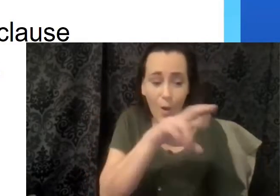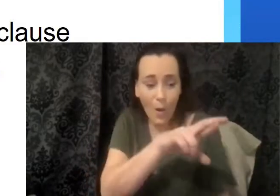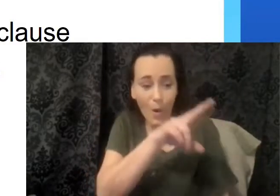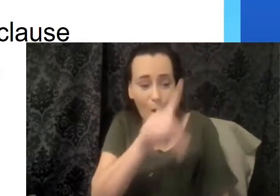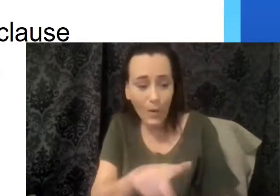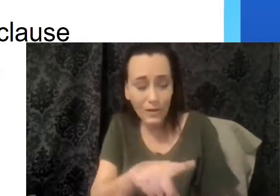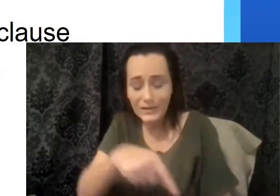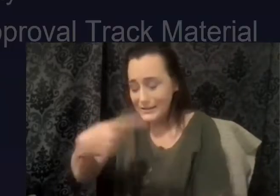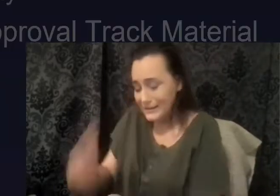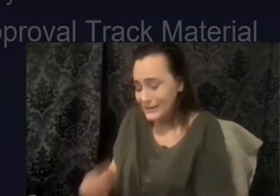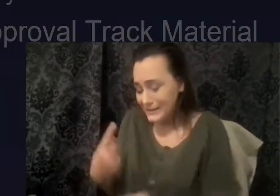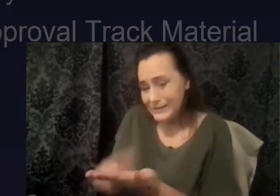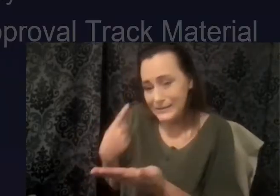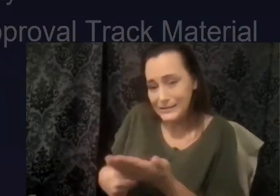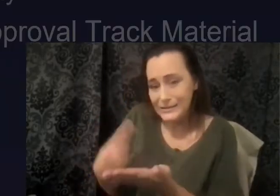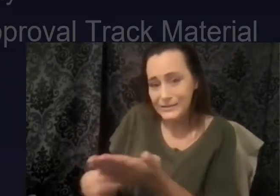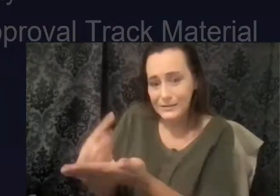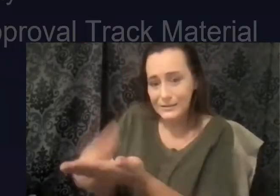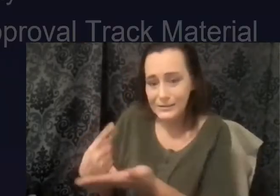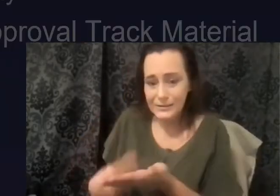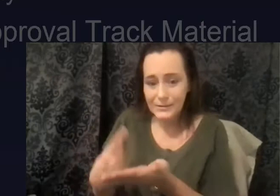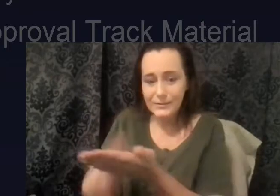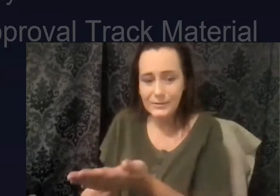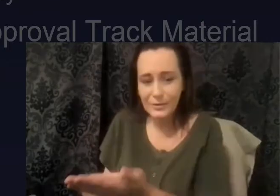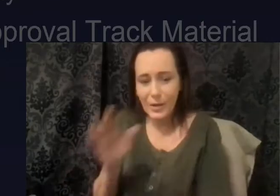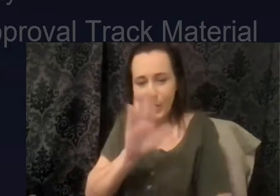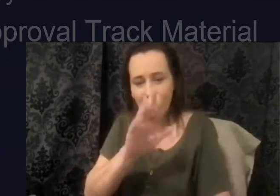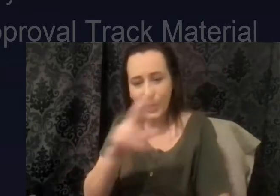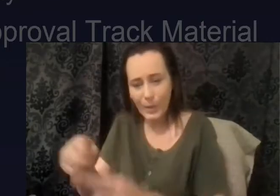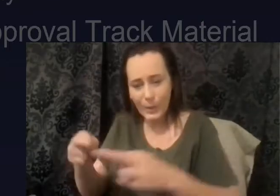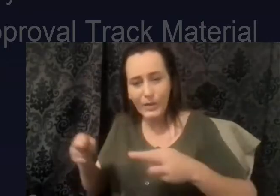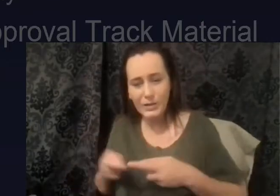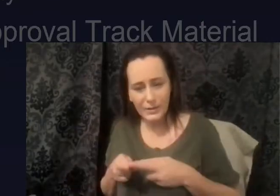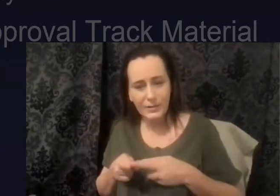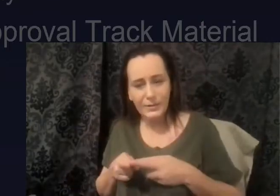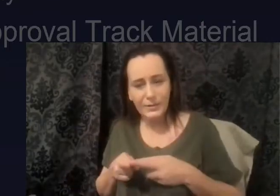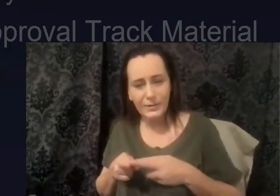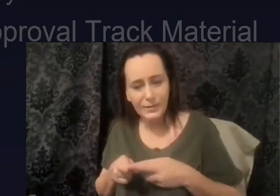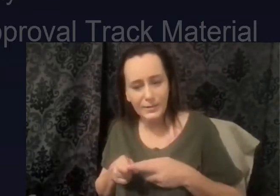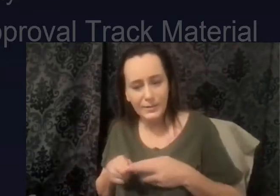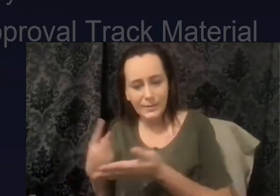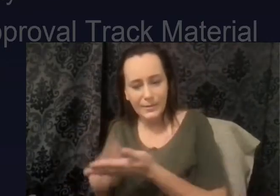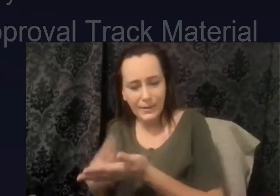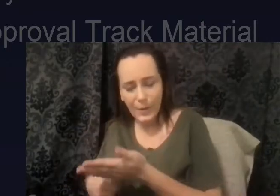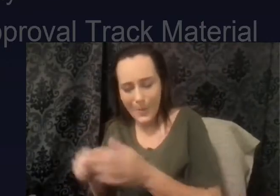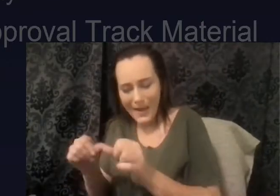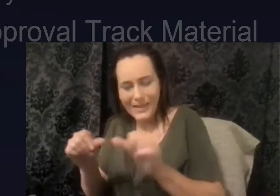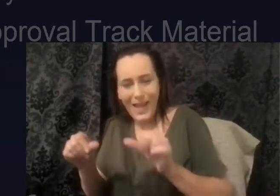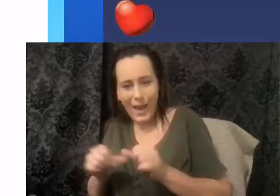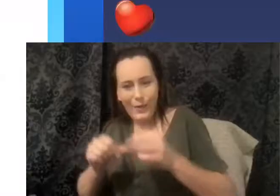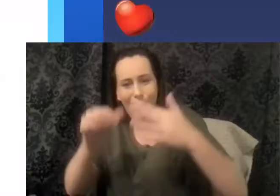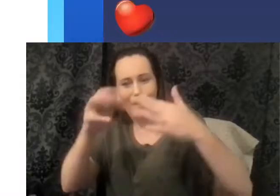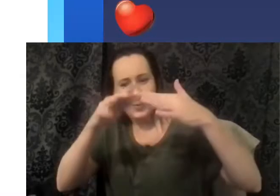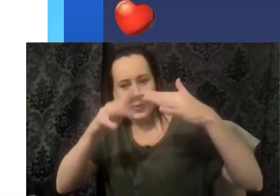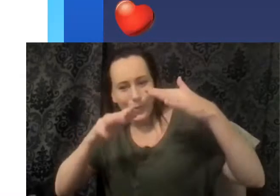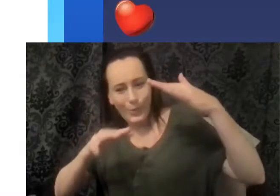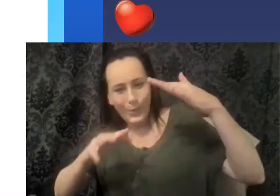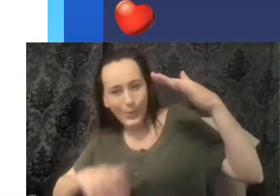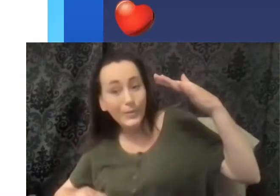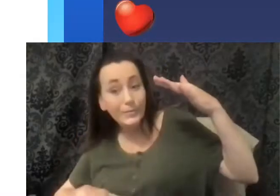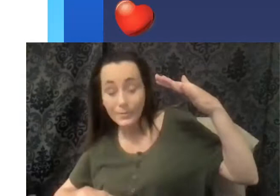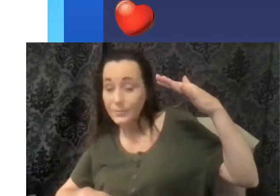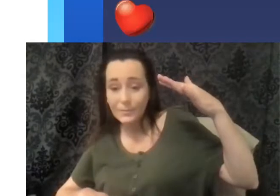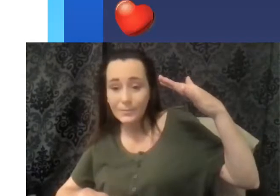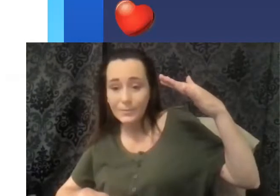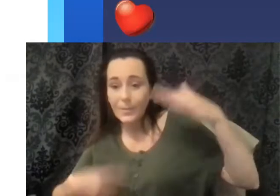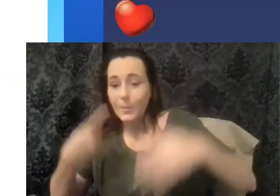back to their region so it can come back to the area? Because this